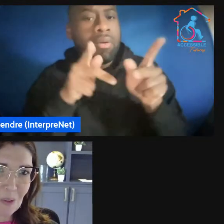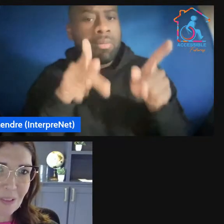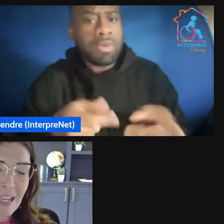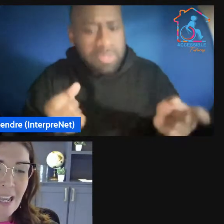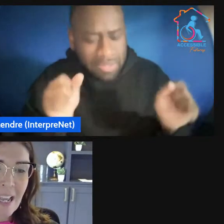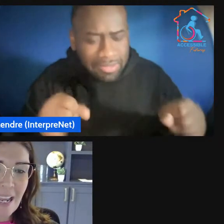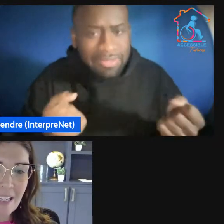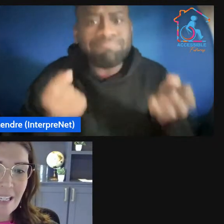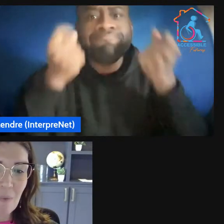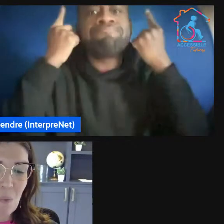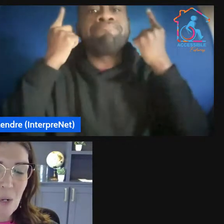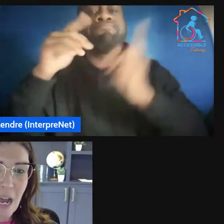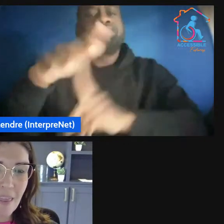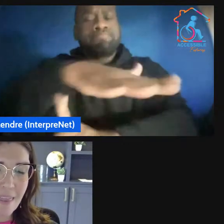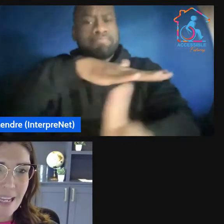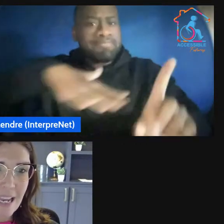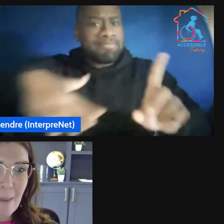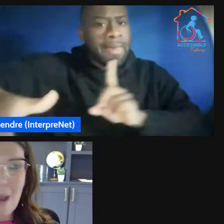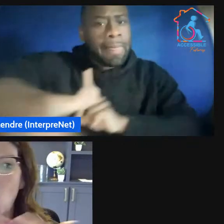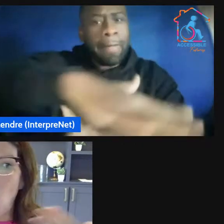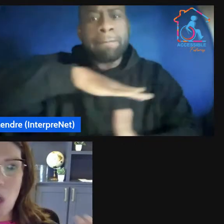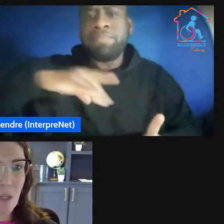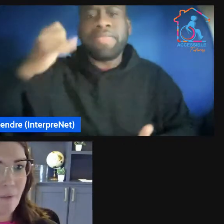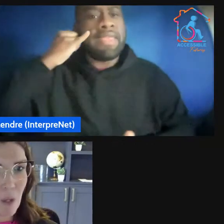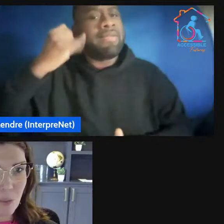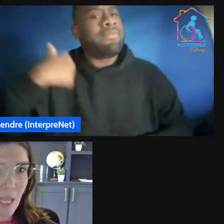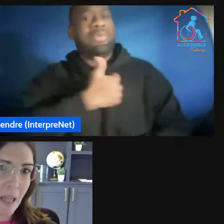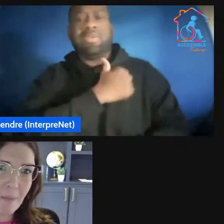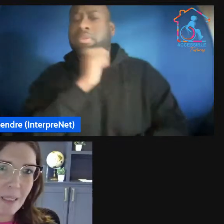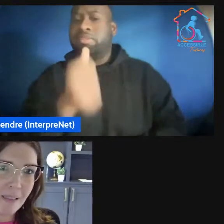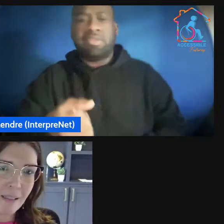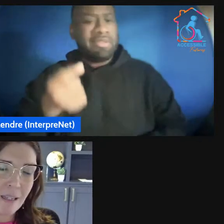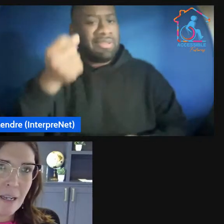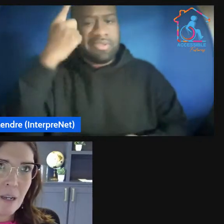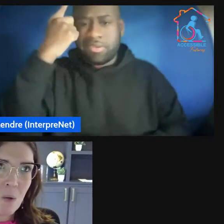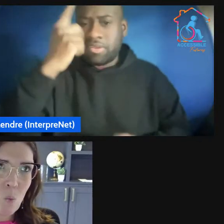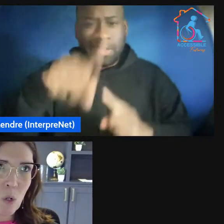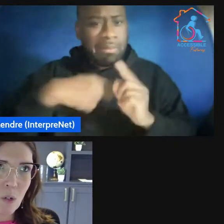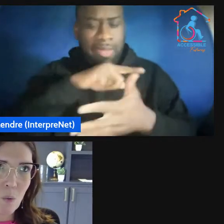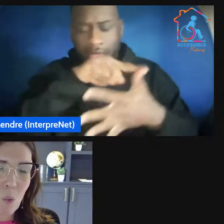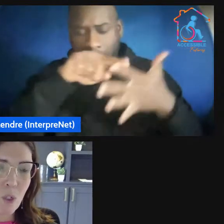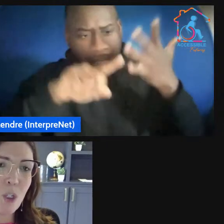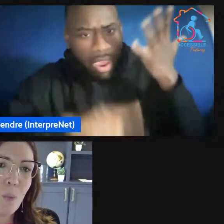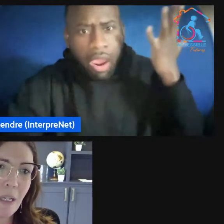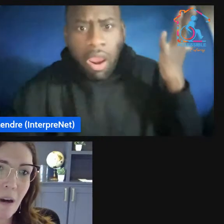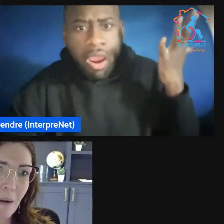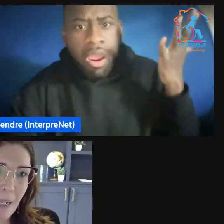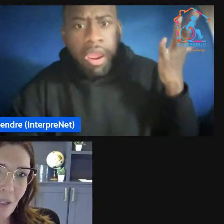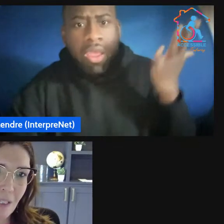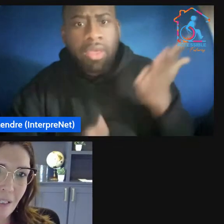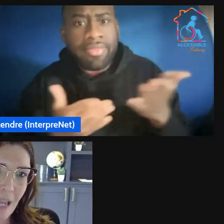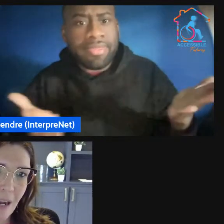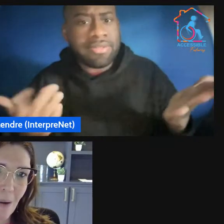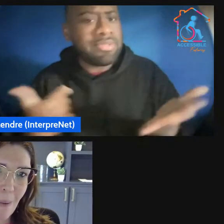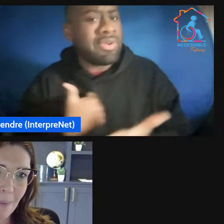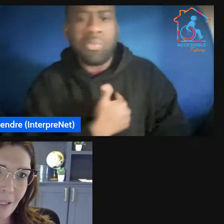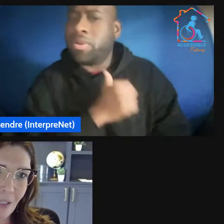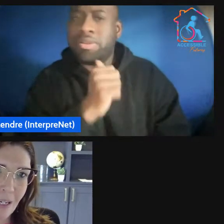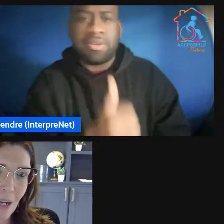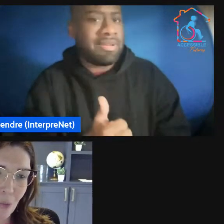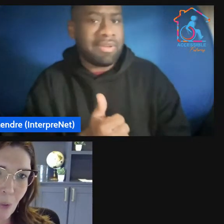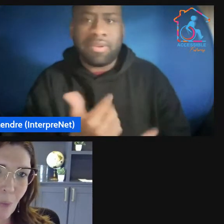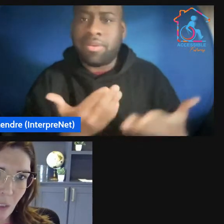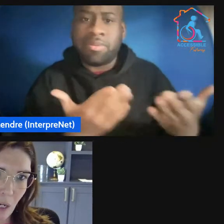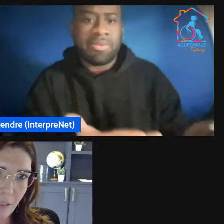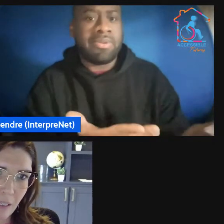in the world. And if we're not thinking about all of those elements, we're doing our patients and our